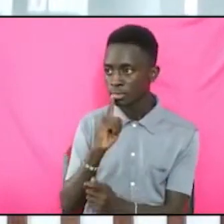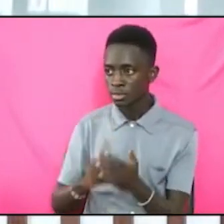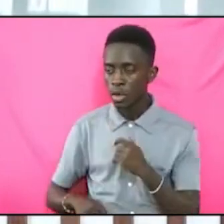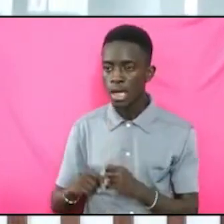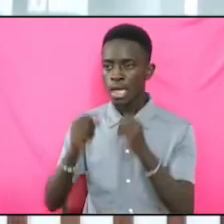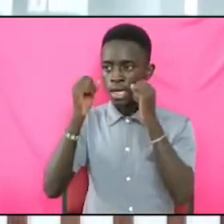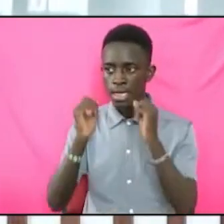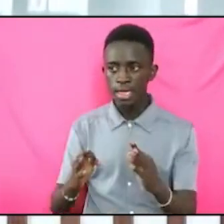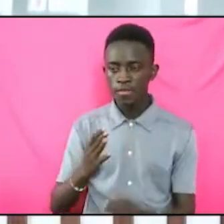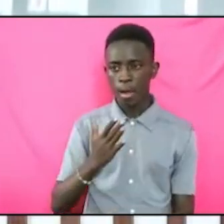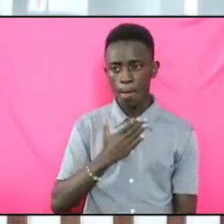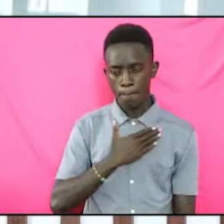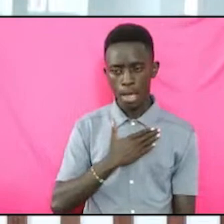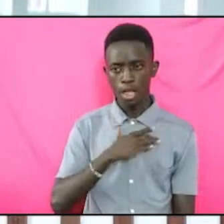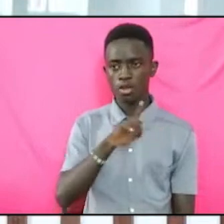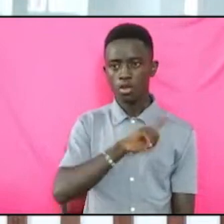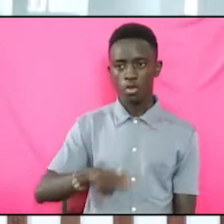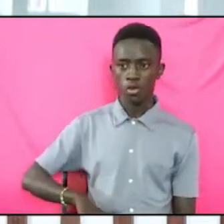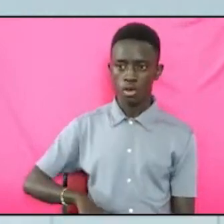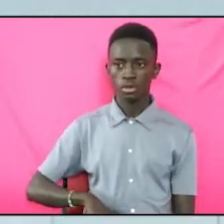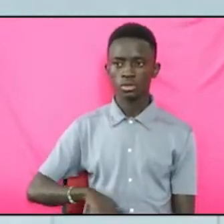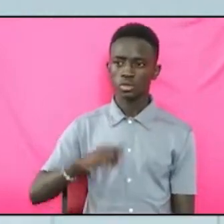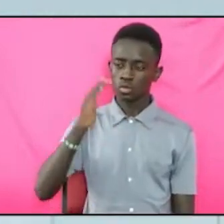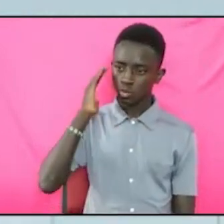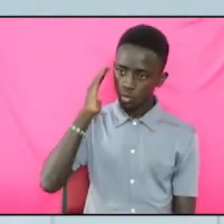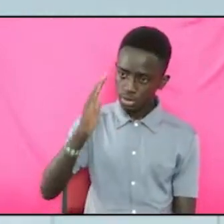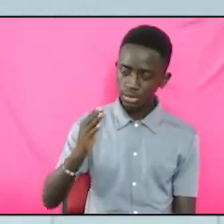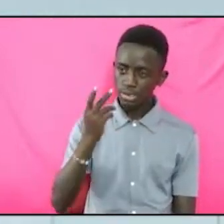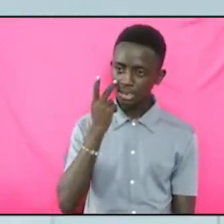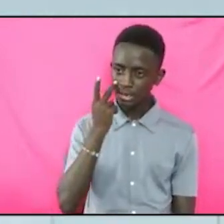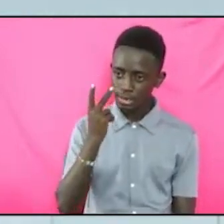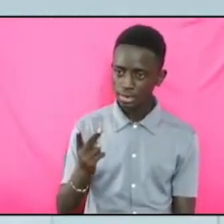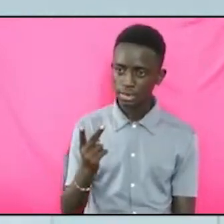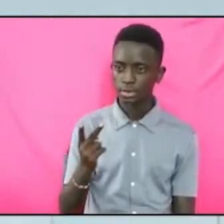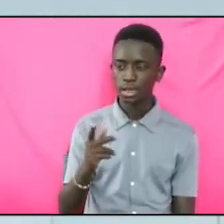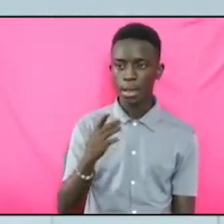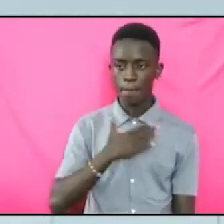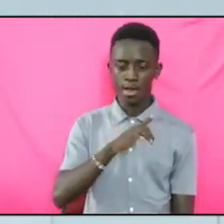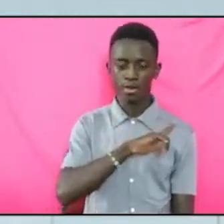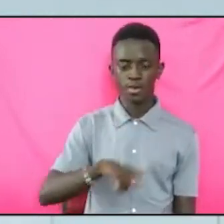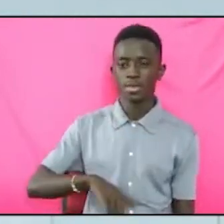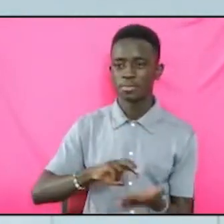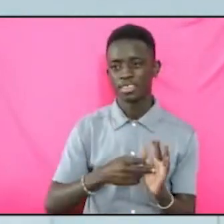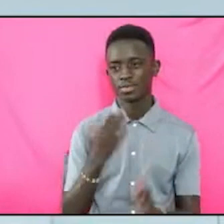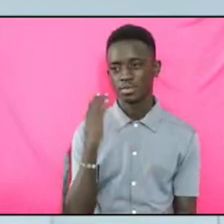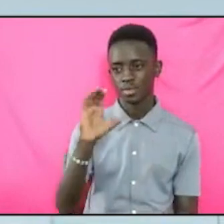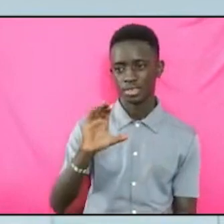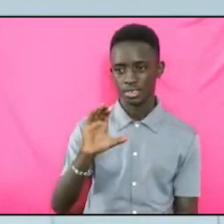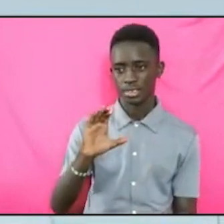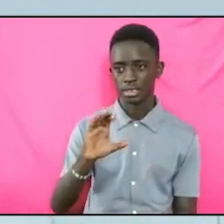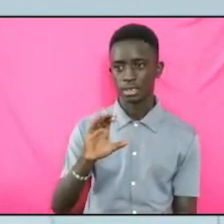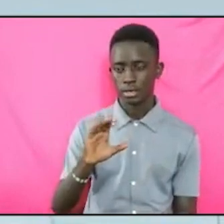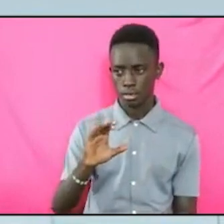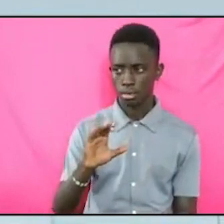my Lord would see." It talks about my Lord. In